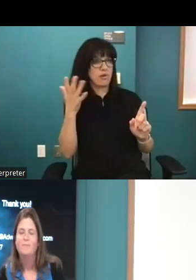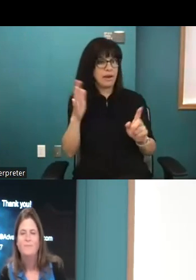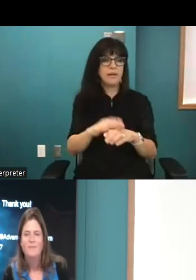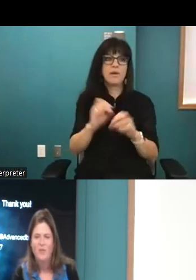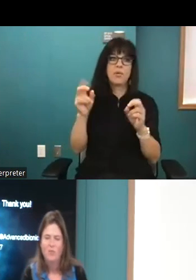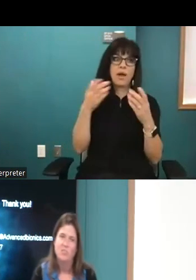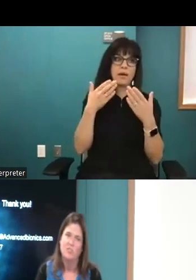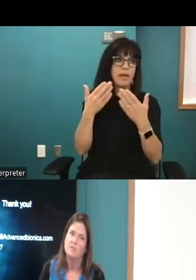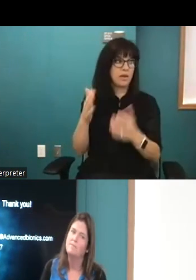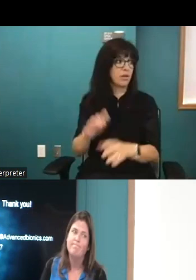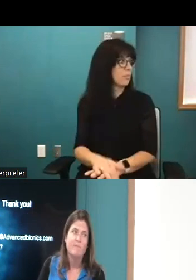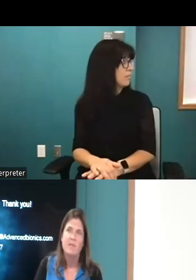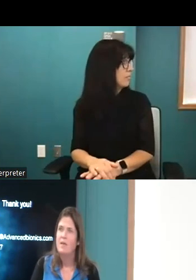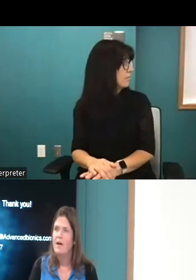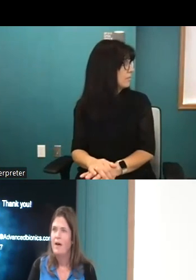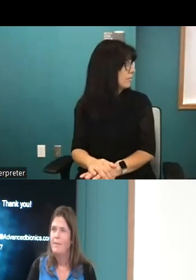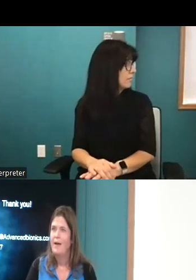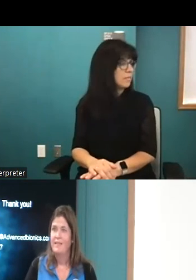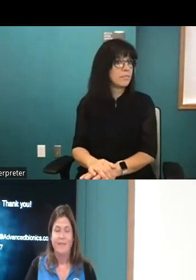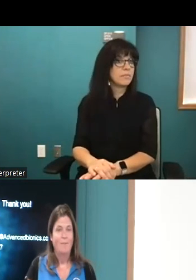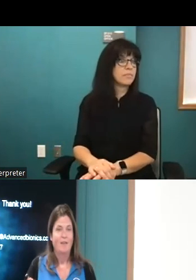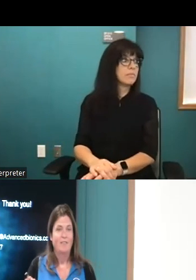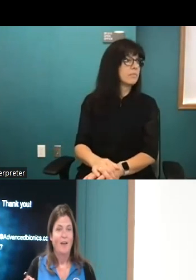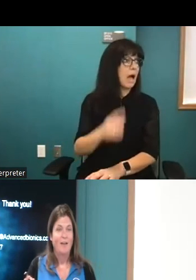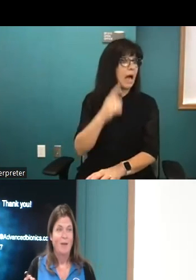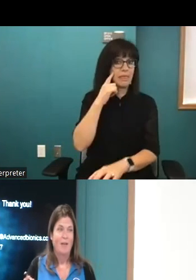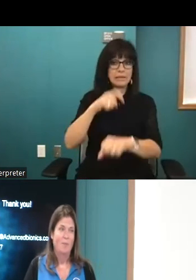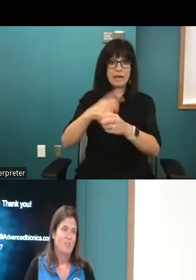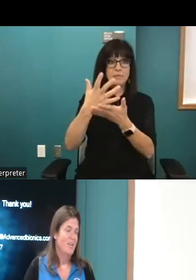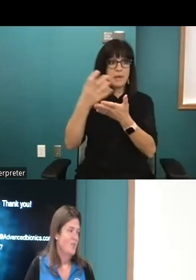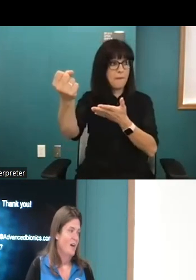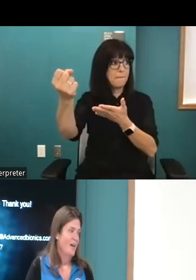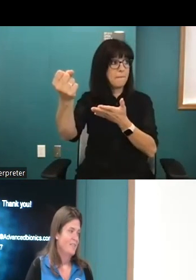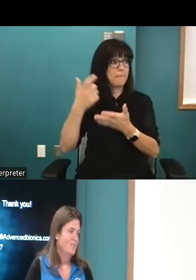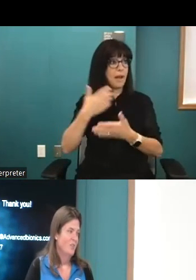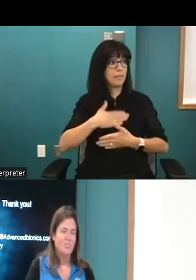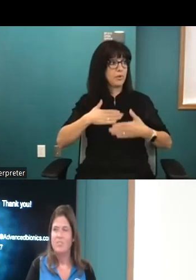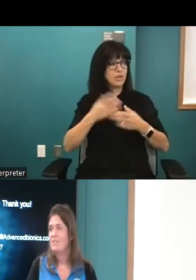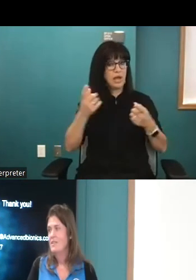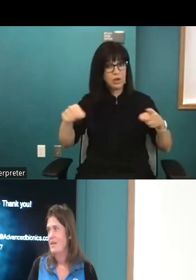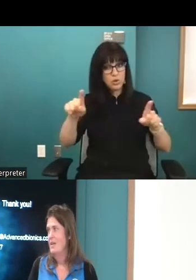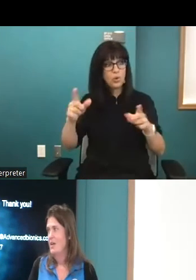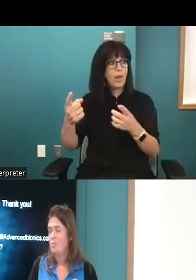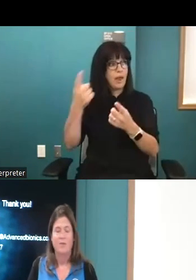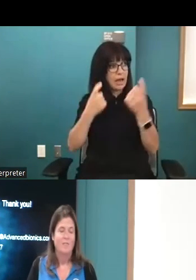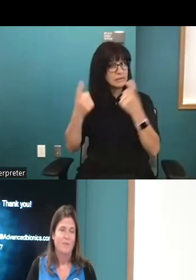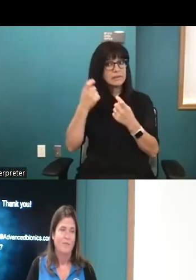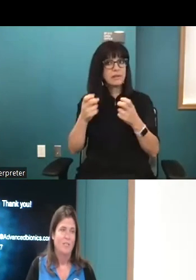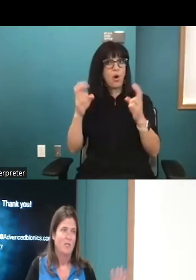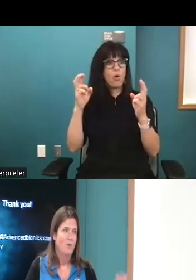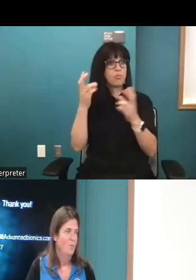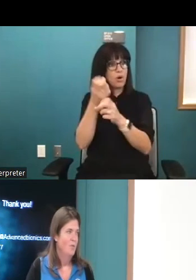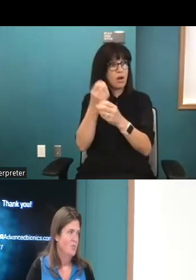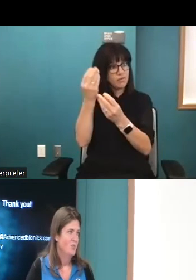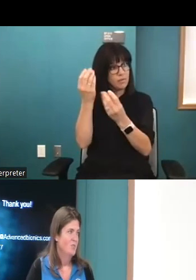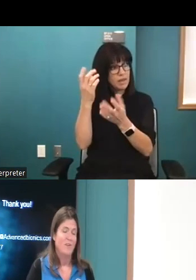you. Great questions. I think I'm out of time. I appreciate you guys and your questions, and I hope you got some information